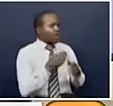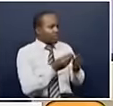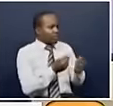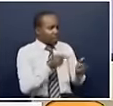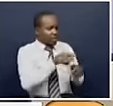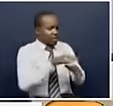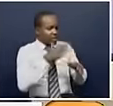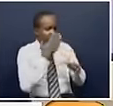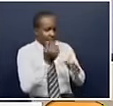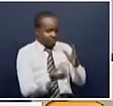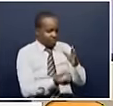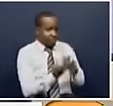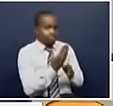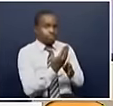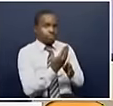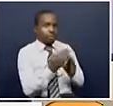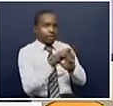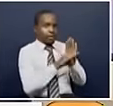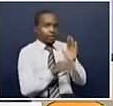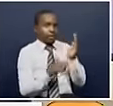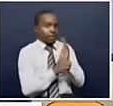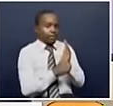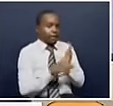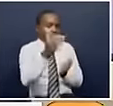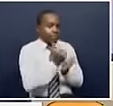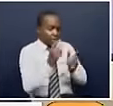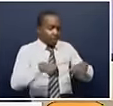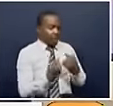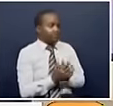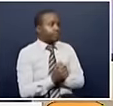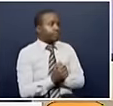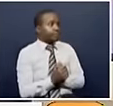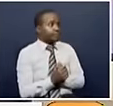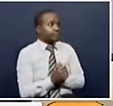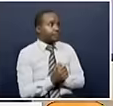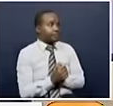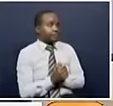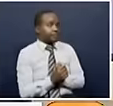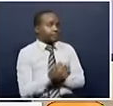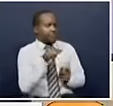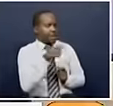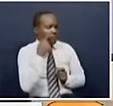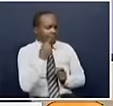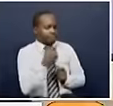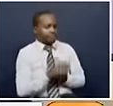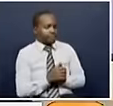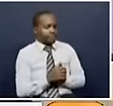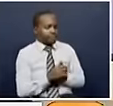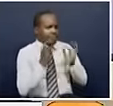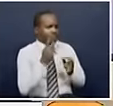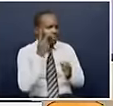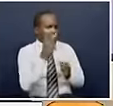by designing a program we call Tujiajiri. And Tujiajiri is where we looked and we say when we look at the youth out